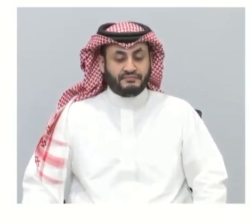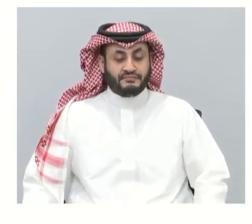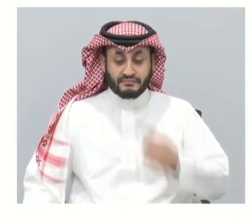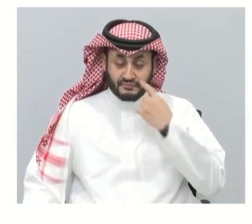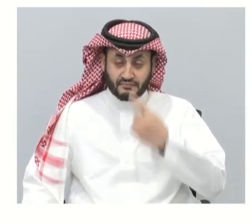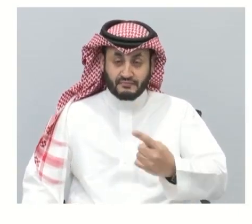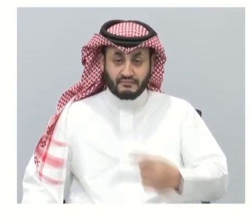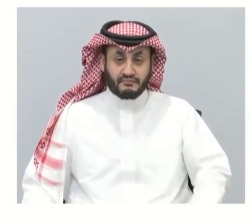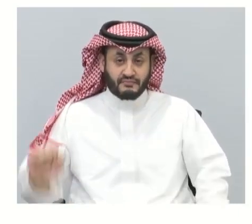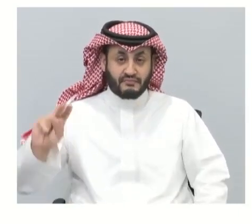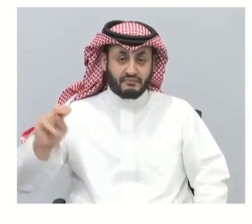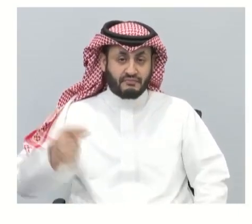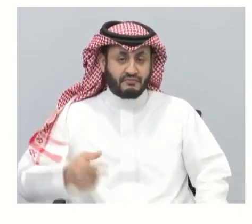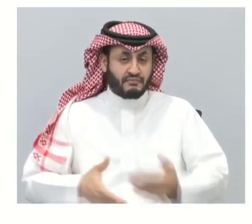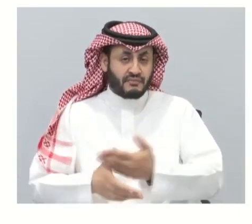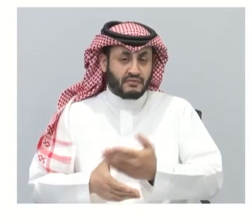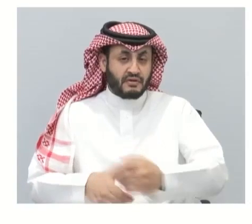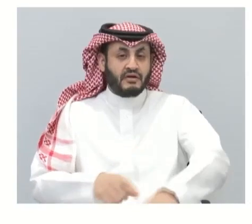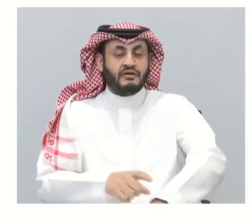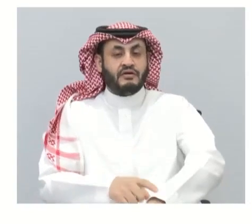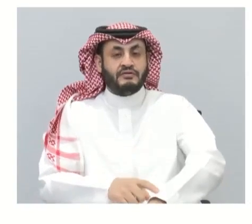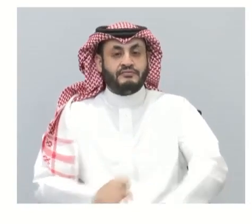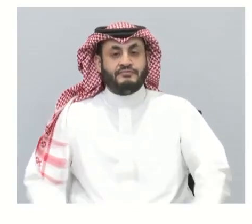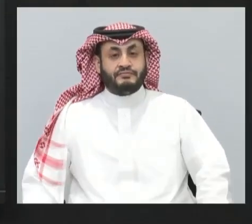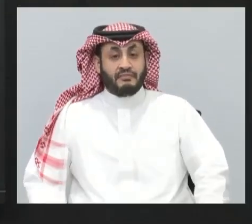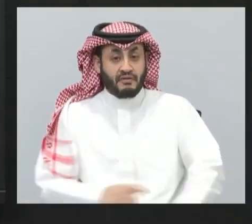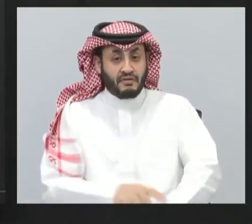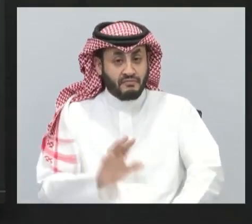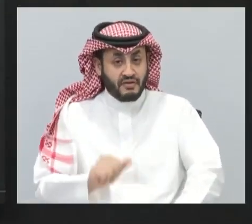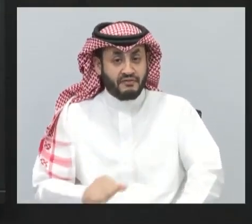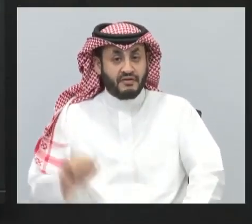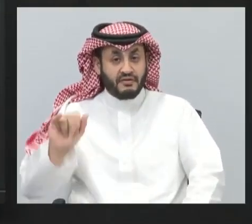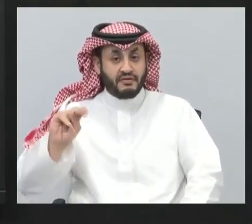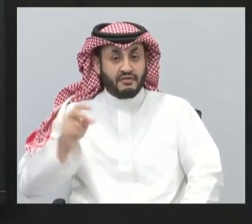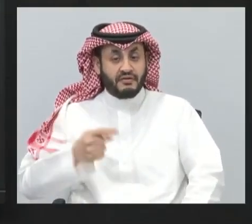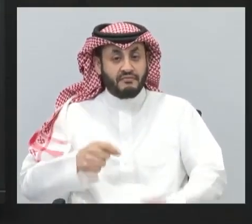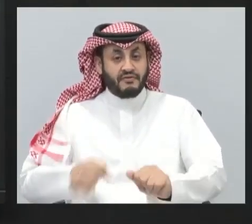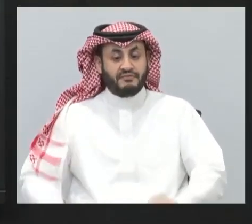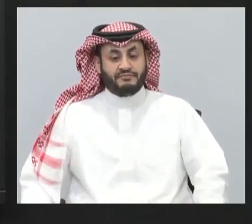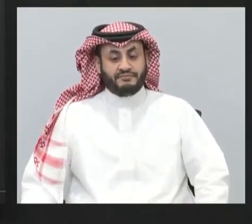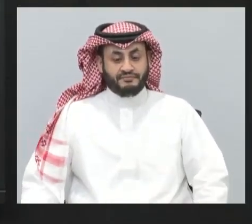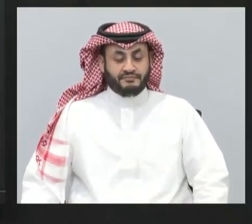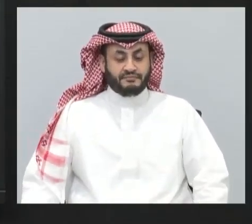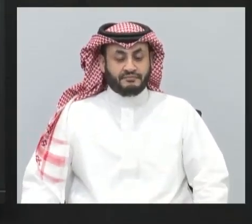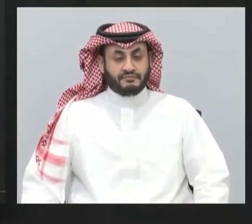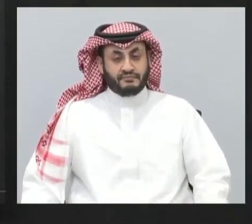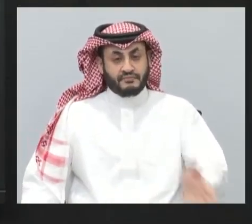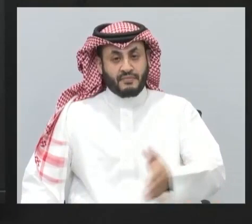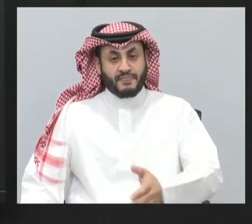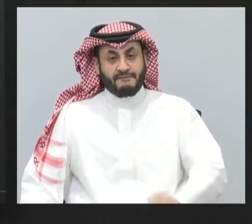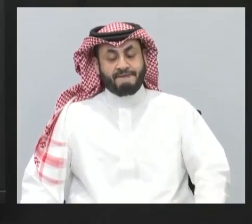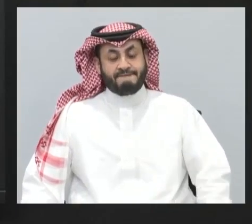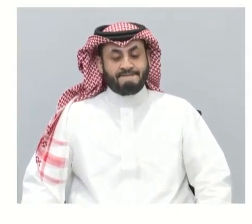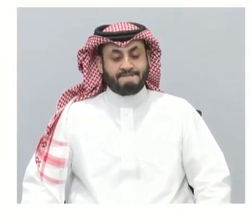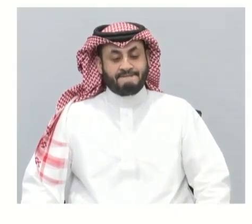How long have you been waiting? I have been waiting here for 1 hour. The same. I